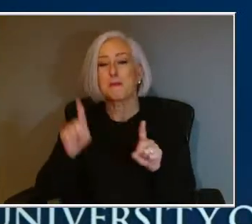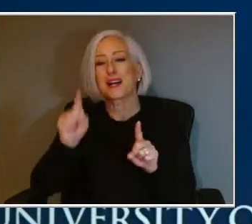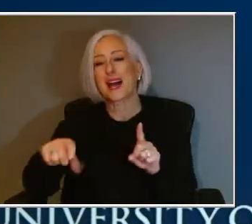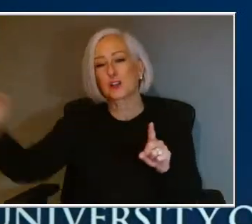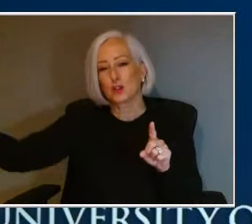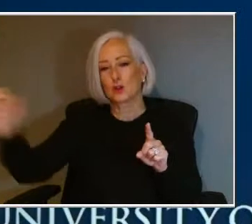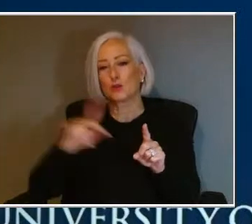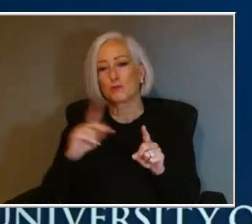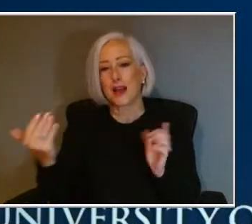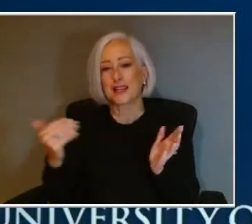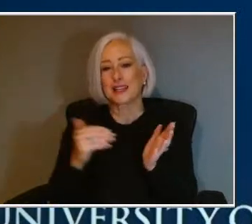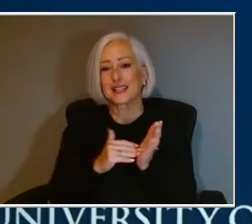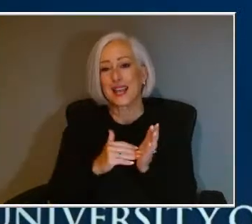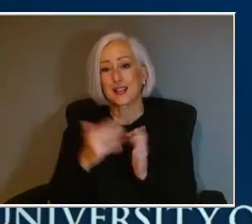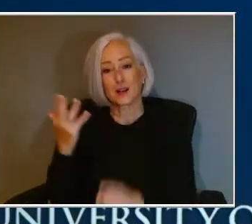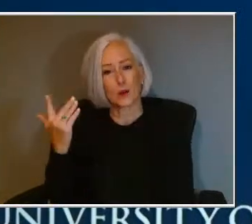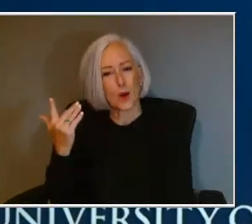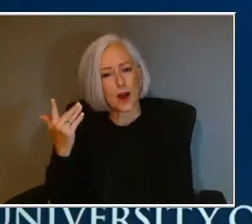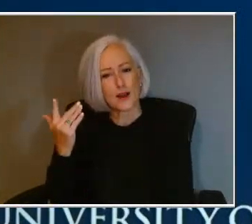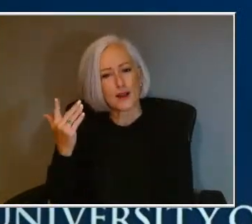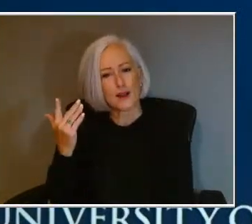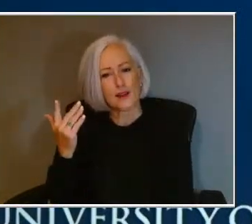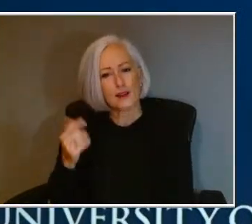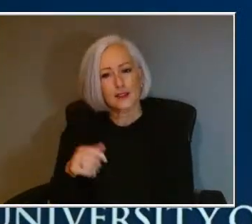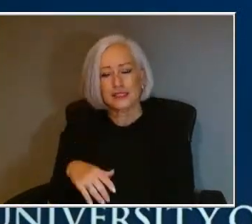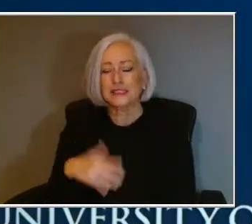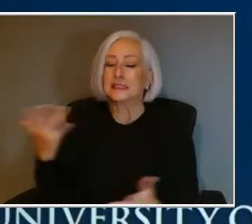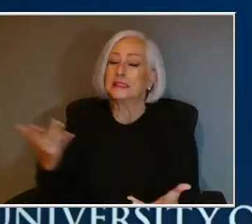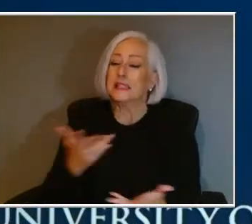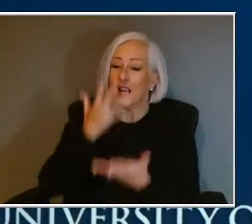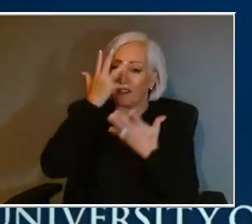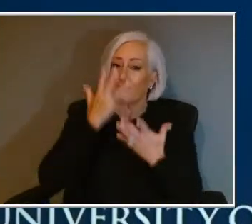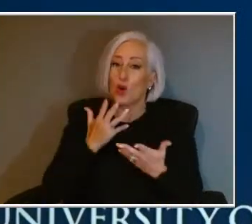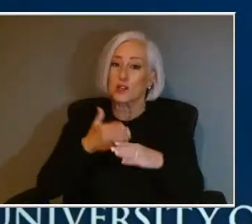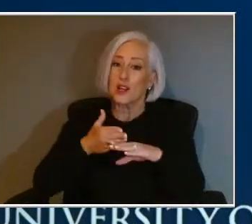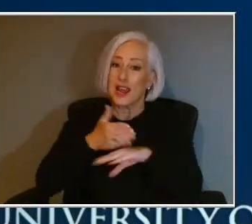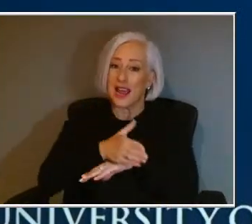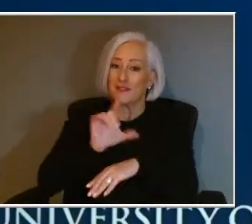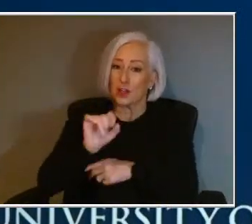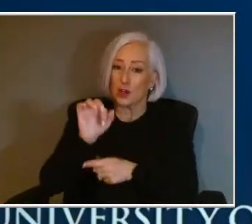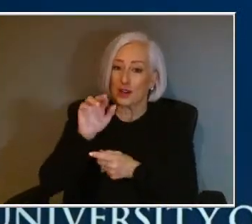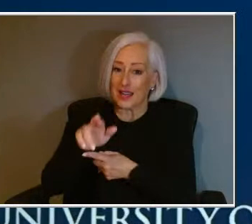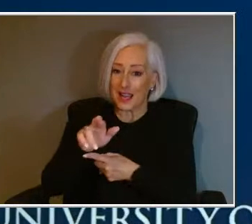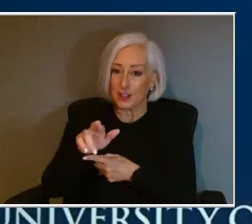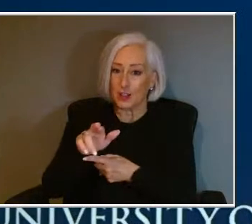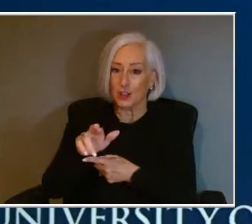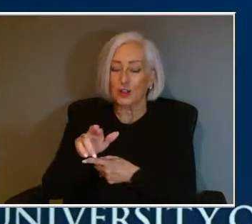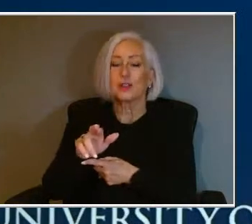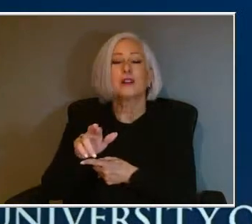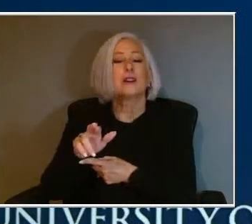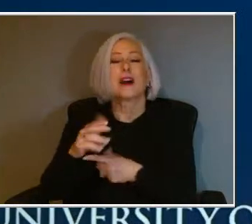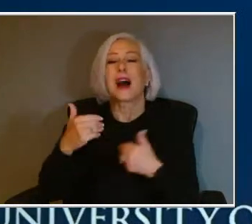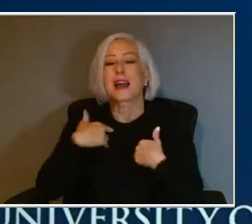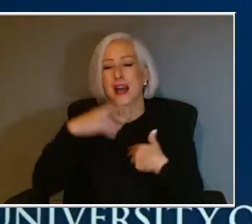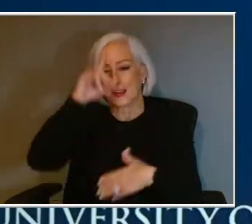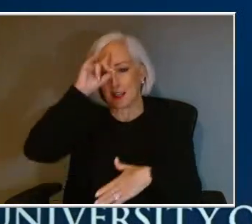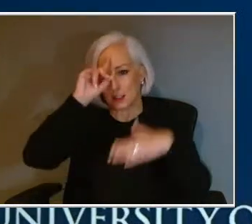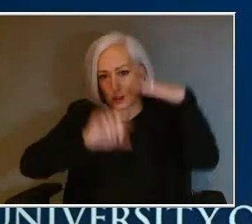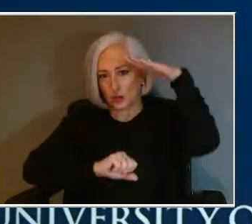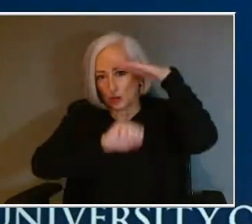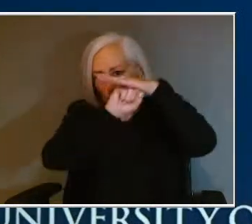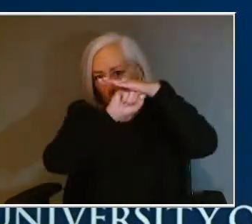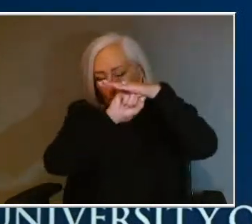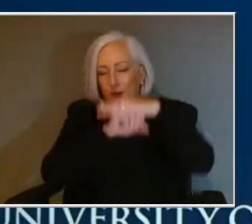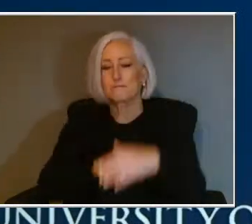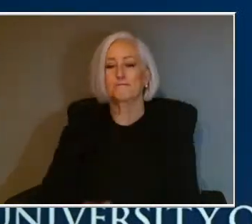again. Because? Because unfortunately, after my cancer, I had a stroke. So